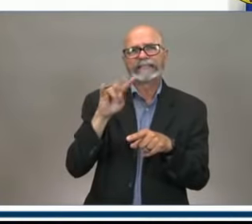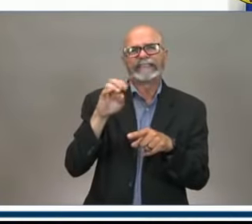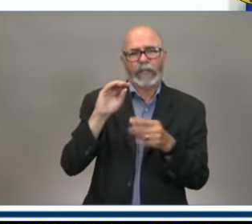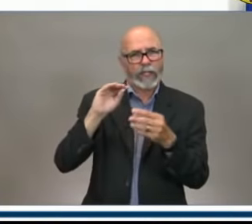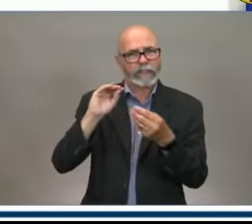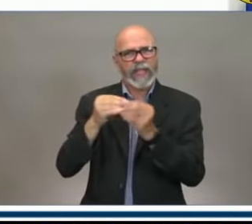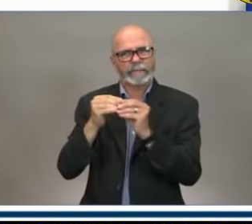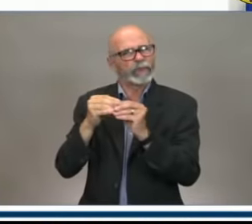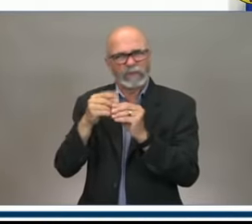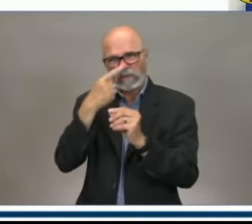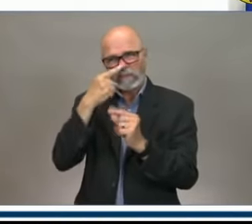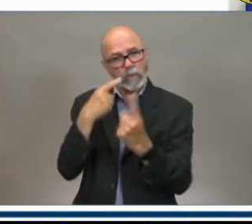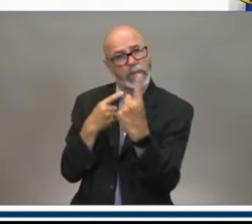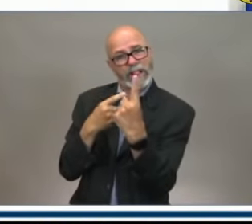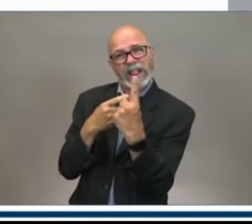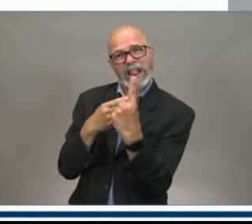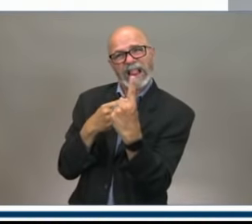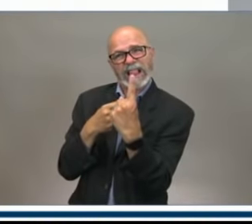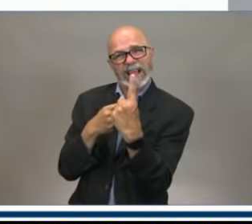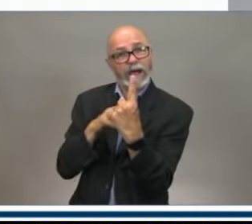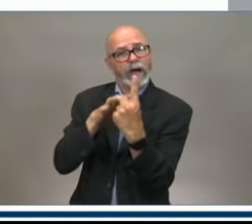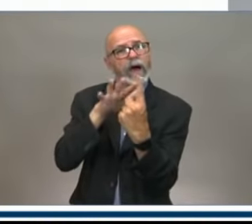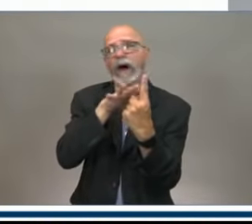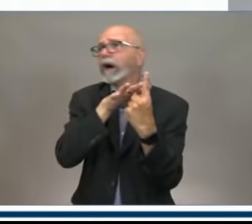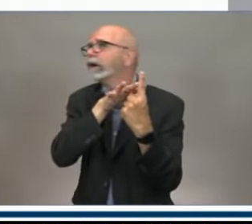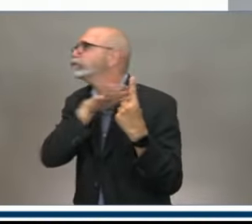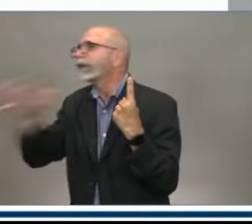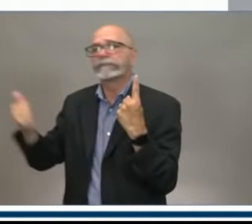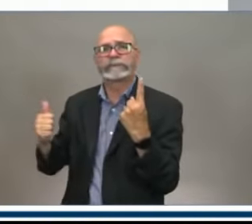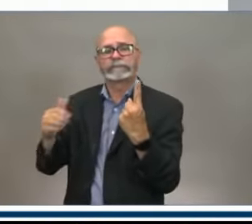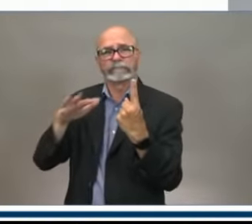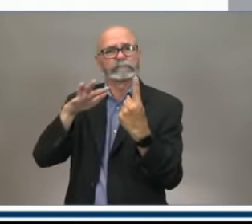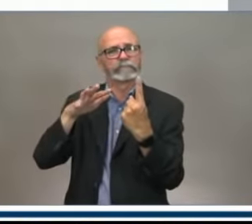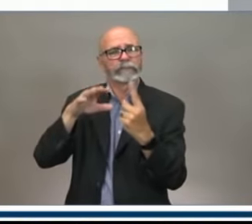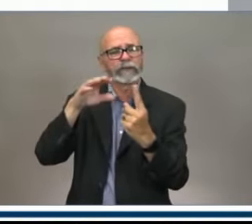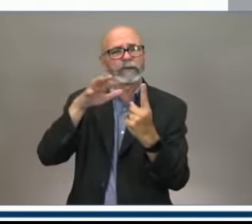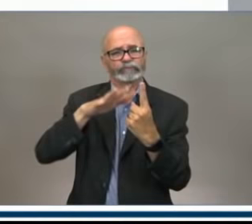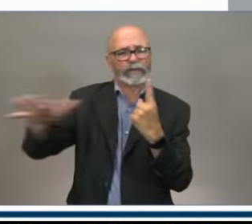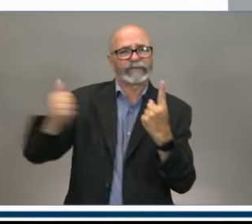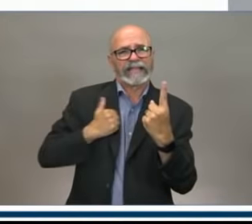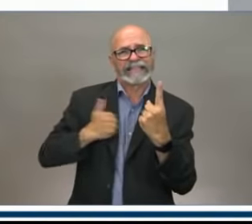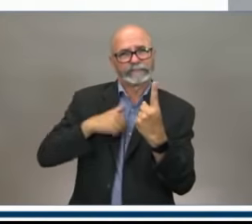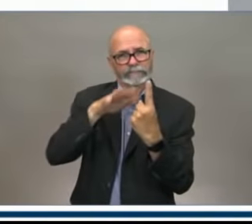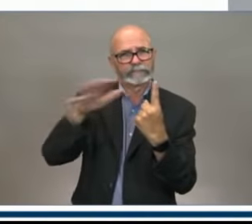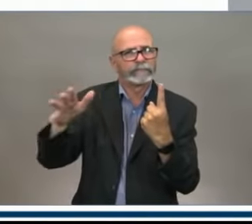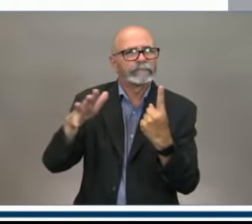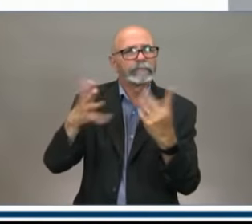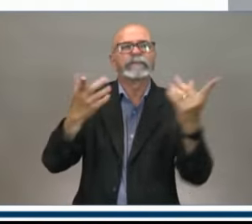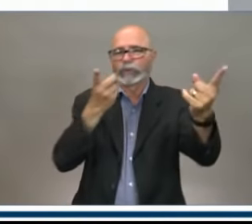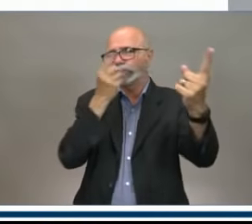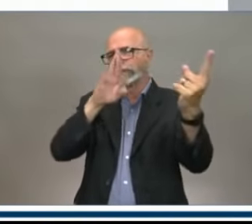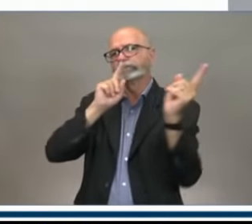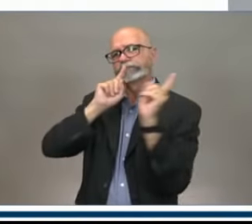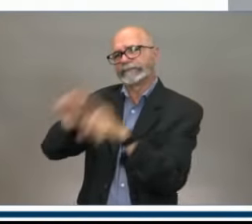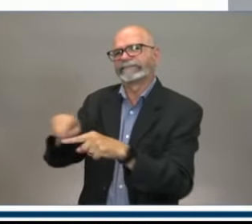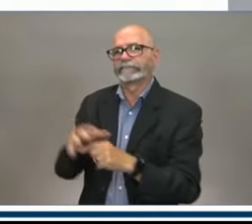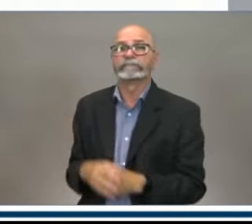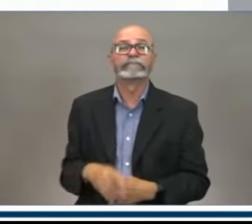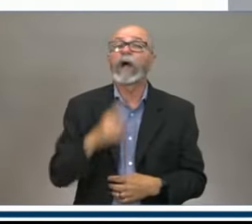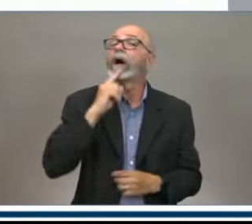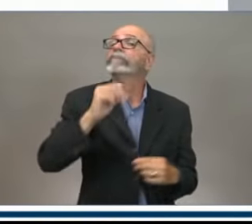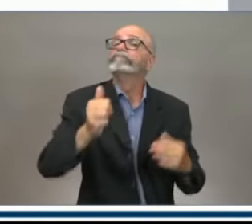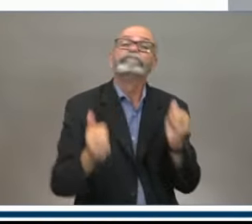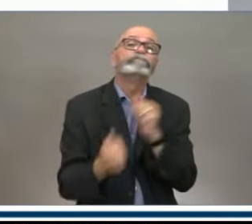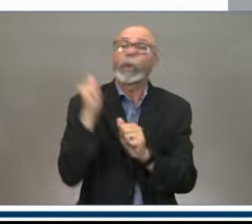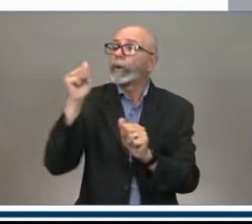province? Well, we're actively looking at, actually, we fully expect that the number of active cases, most of those are getting close to